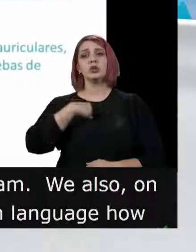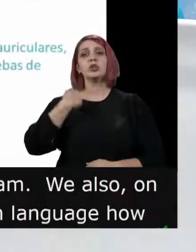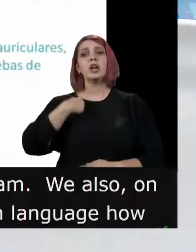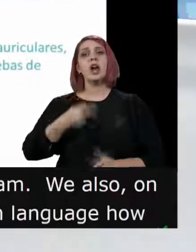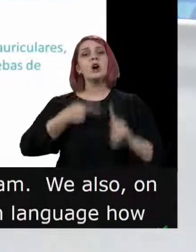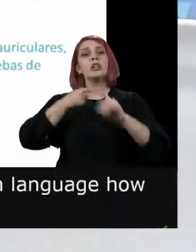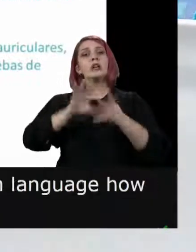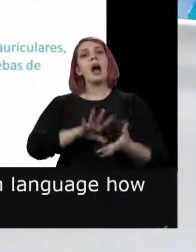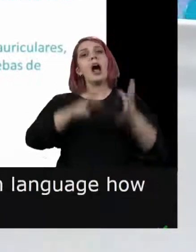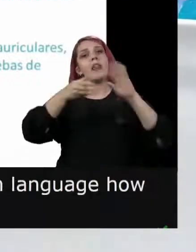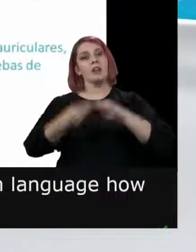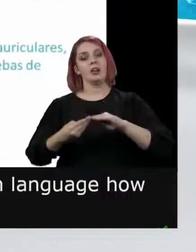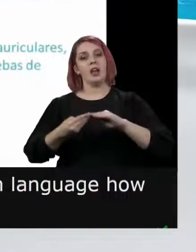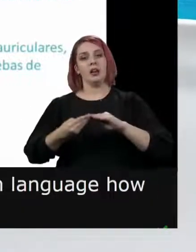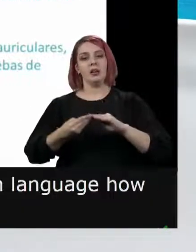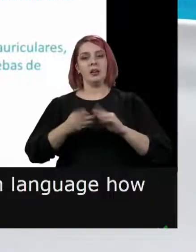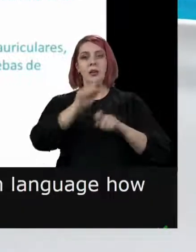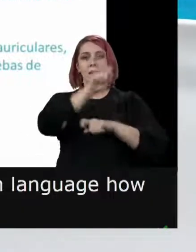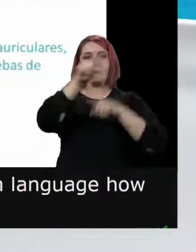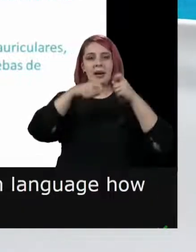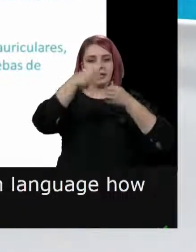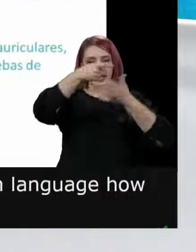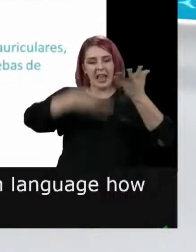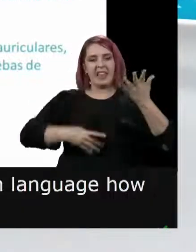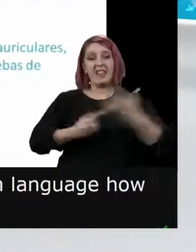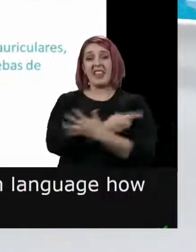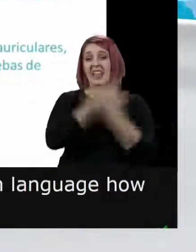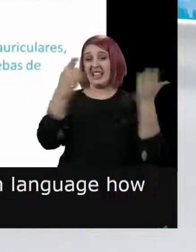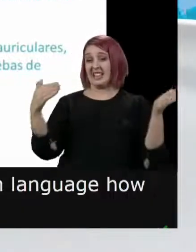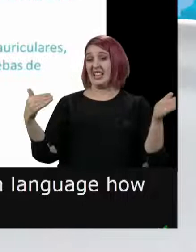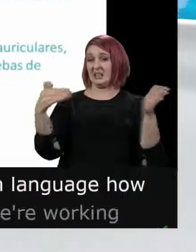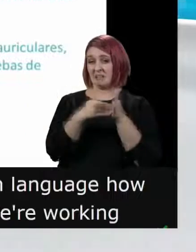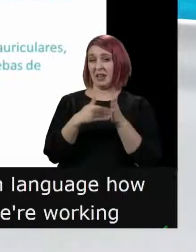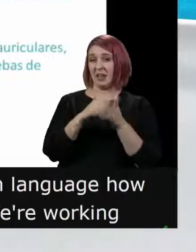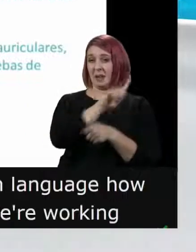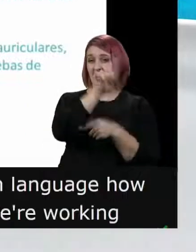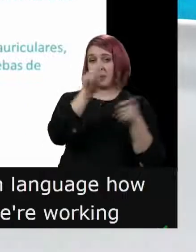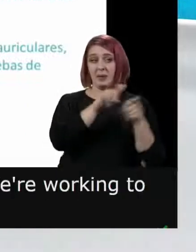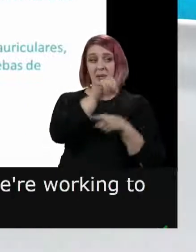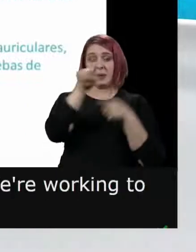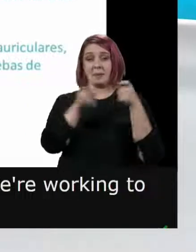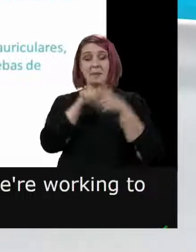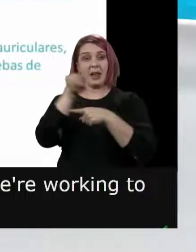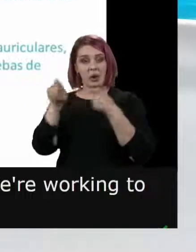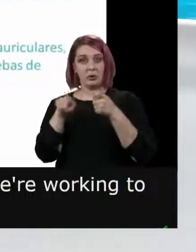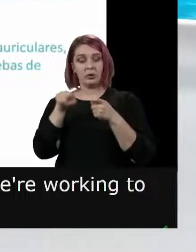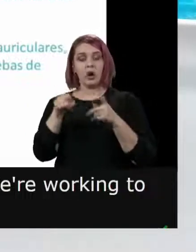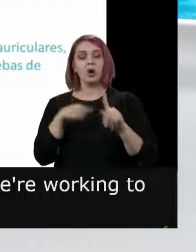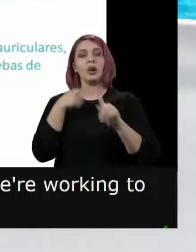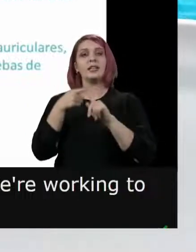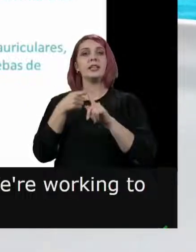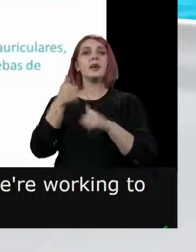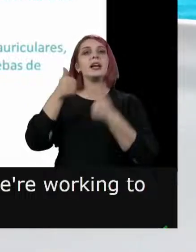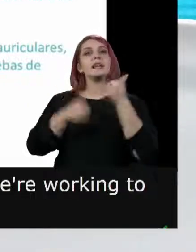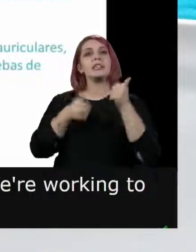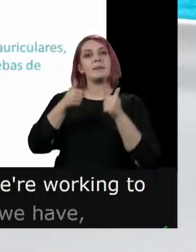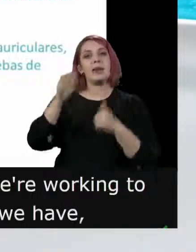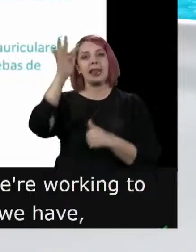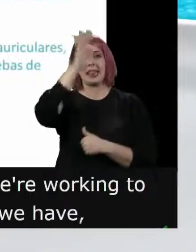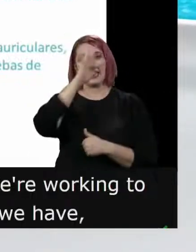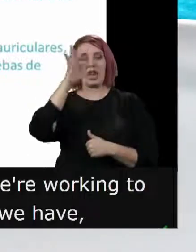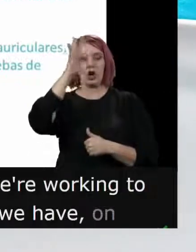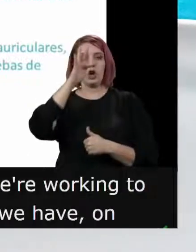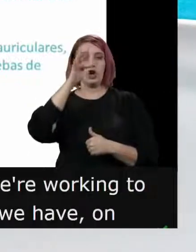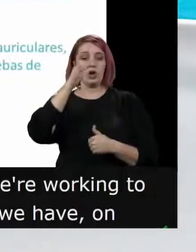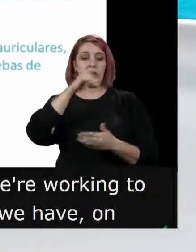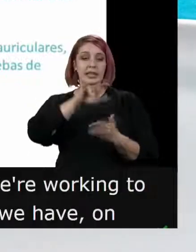We're working to adapt all of our questions, 16,000 questions that we have on our exams, our